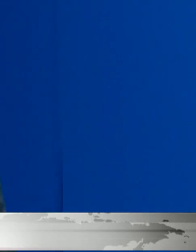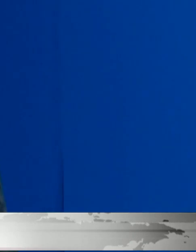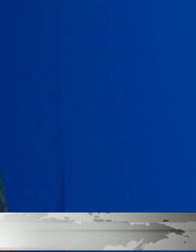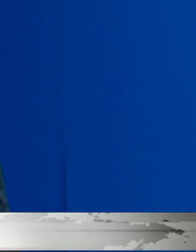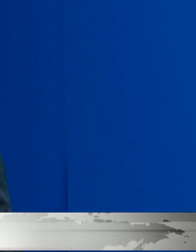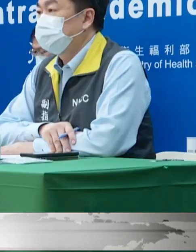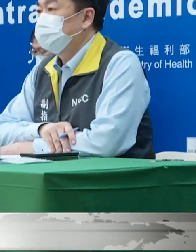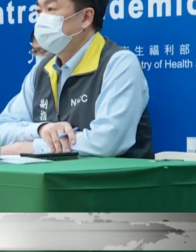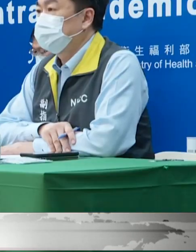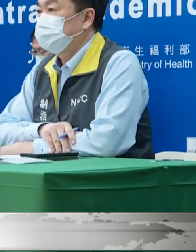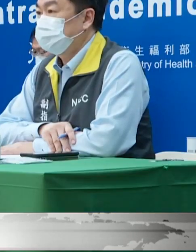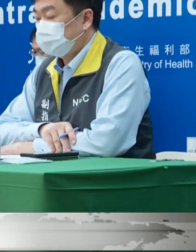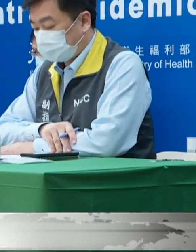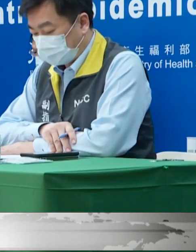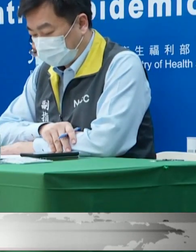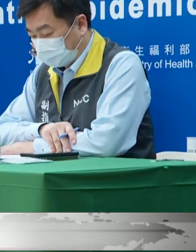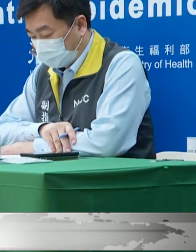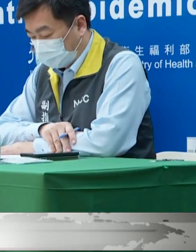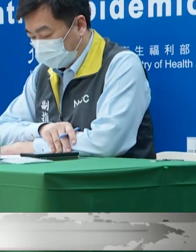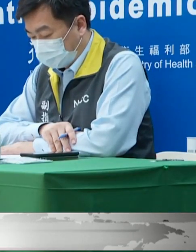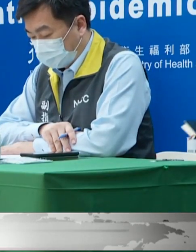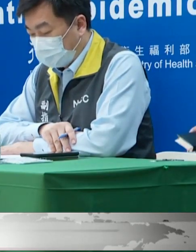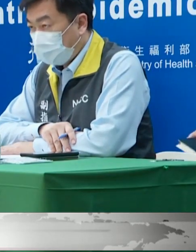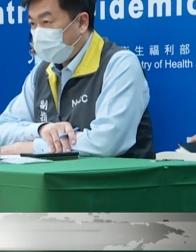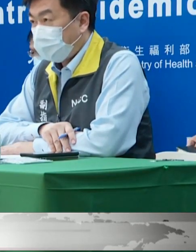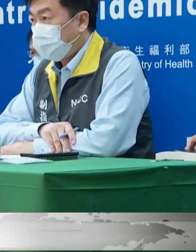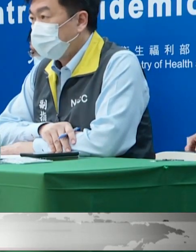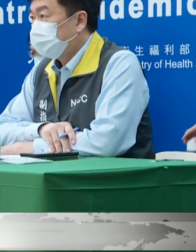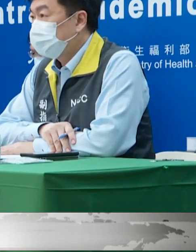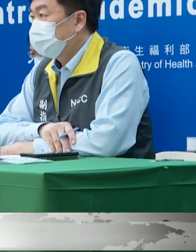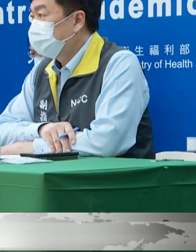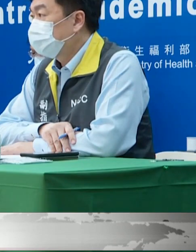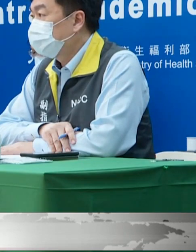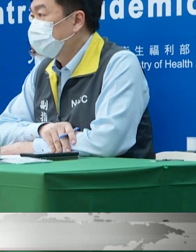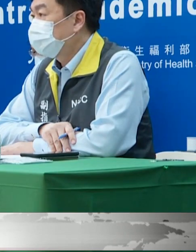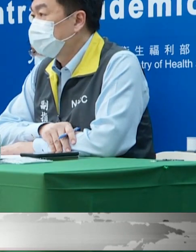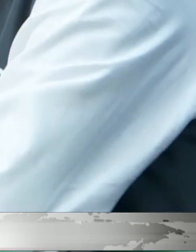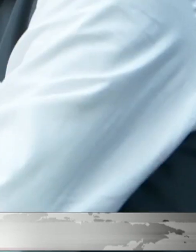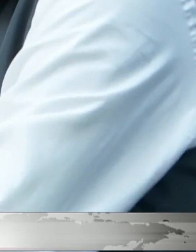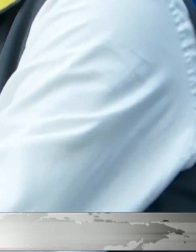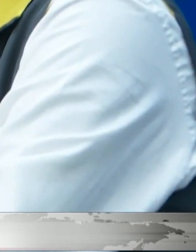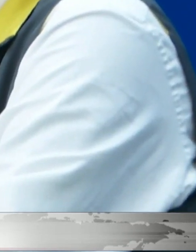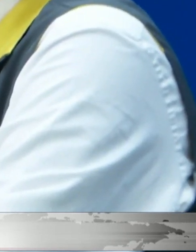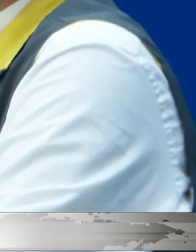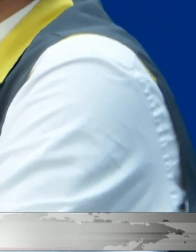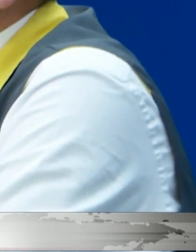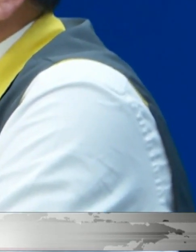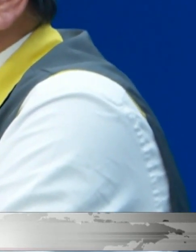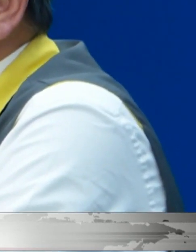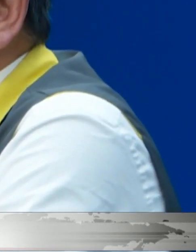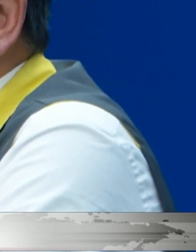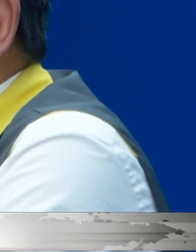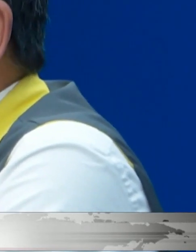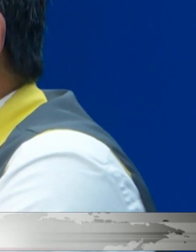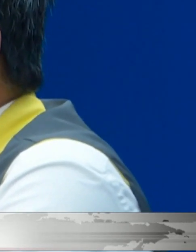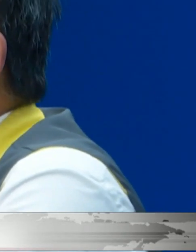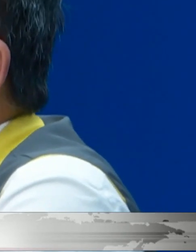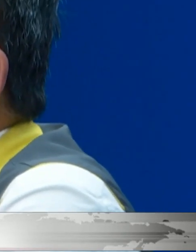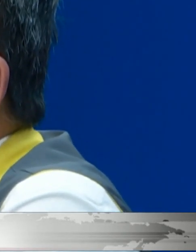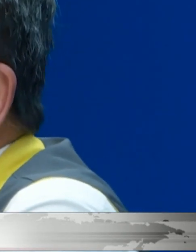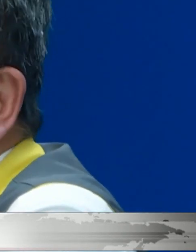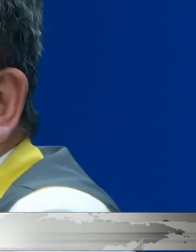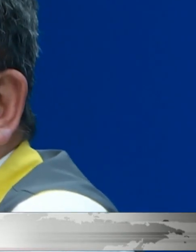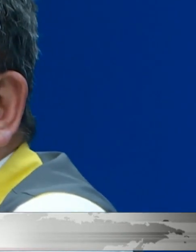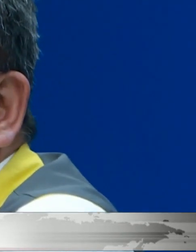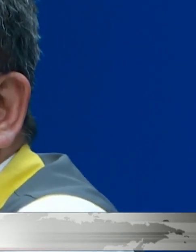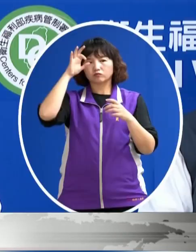their heads at a recent safety ranking published by a British think tank, which ranked Taiwan just number 7 in the world for COVID-19 safety. China was